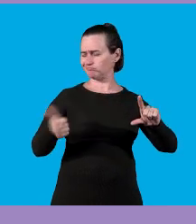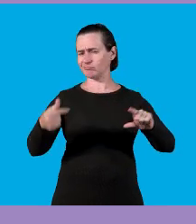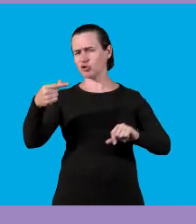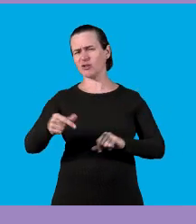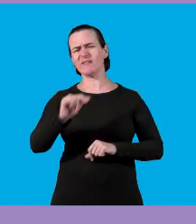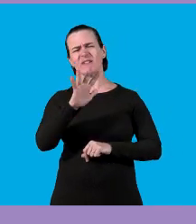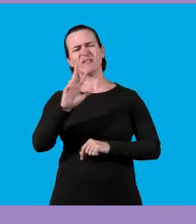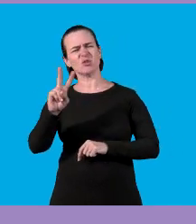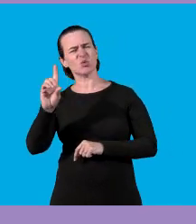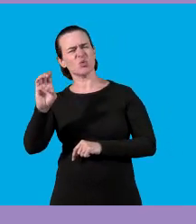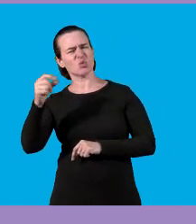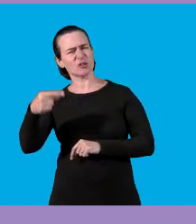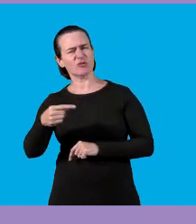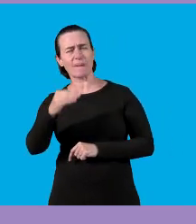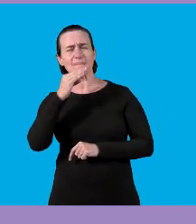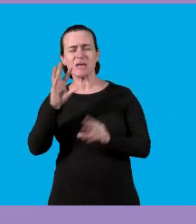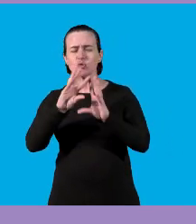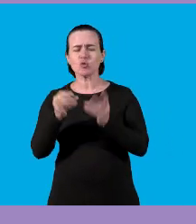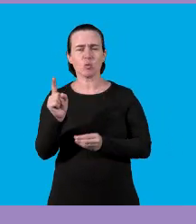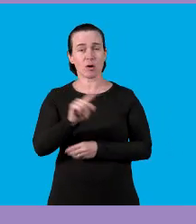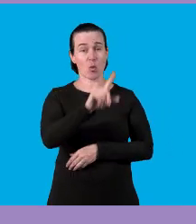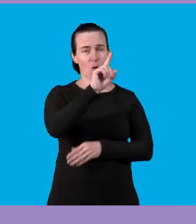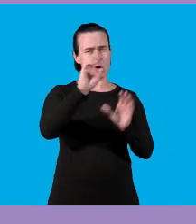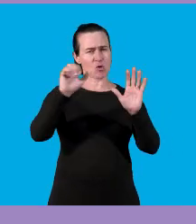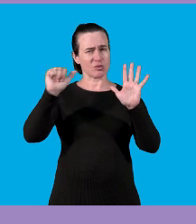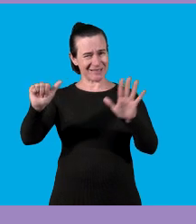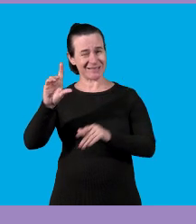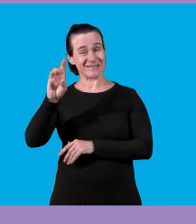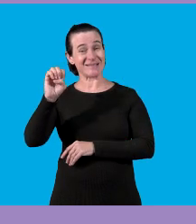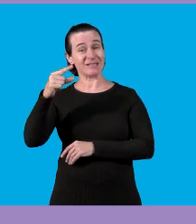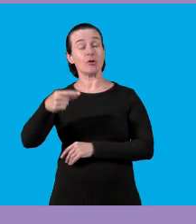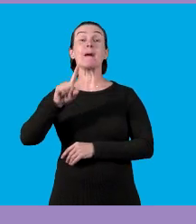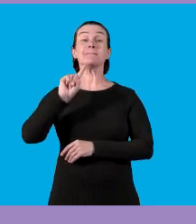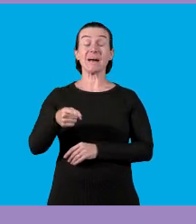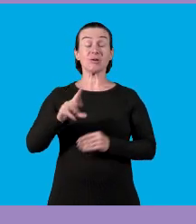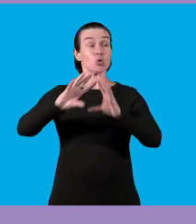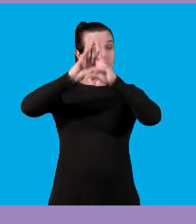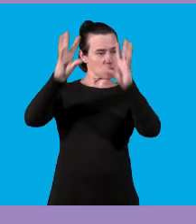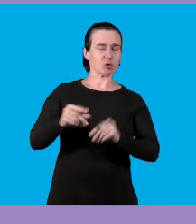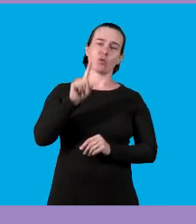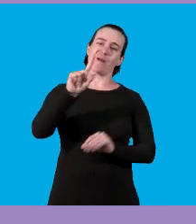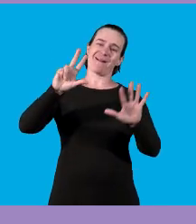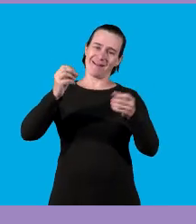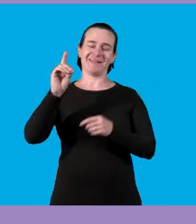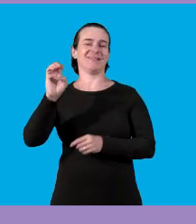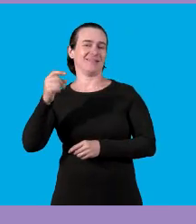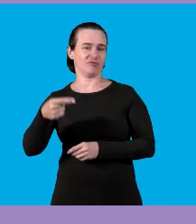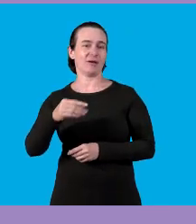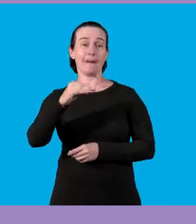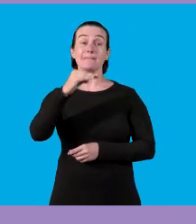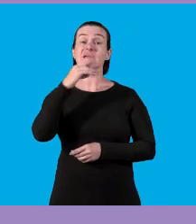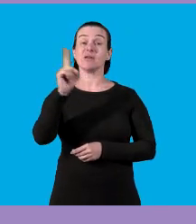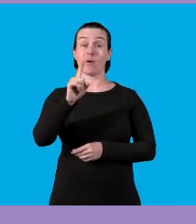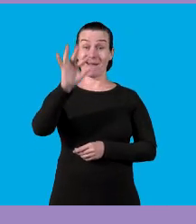this is 52, that gives me 106. And when I subtract them from 180 in